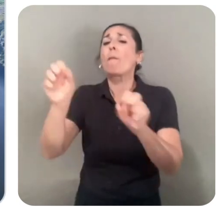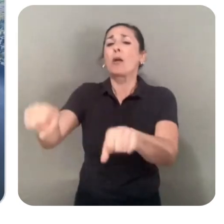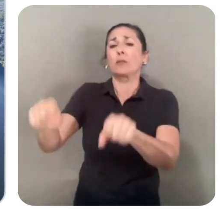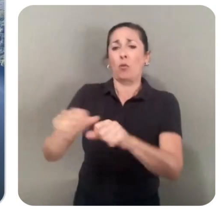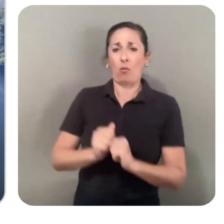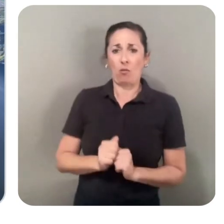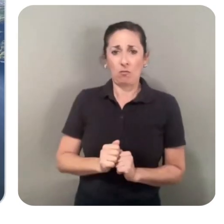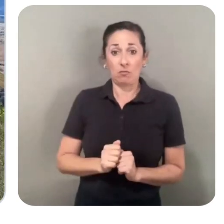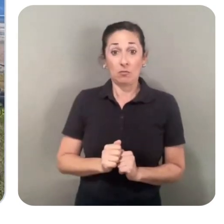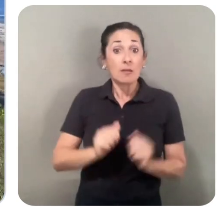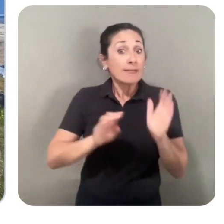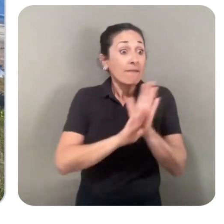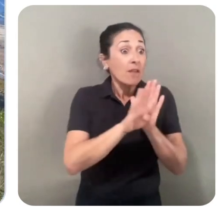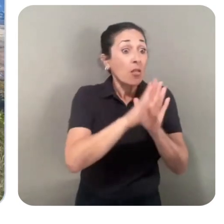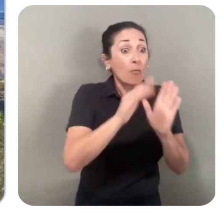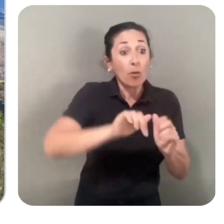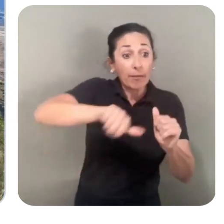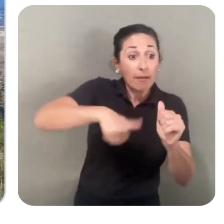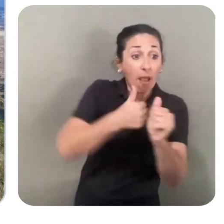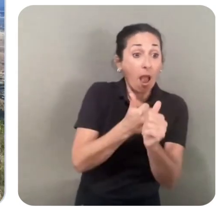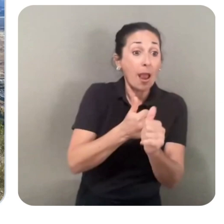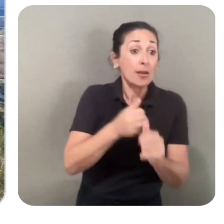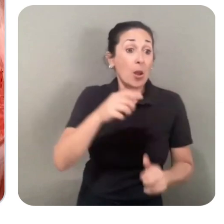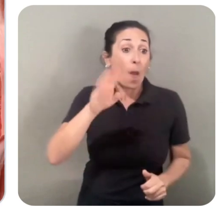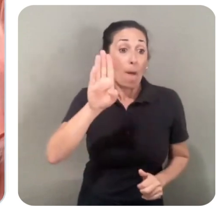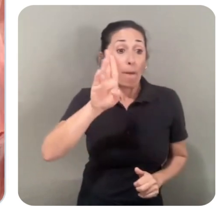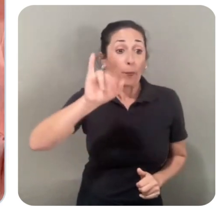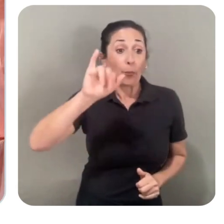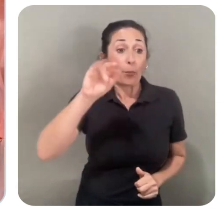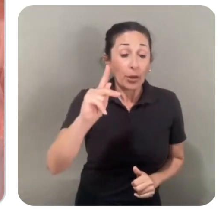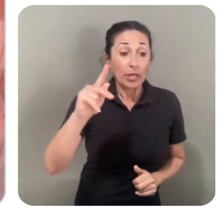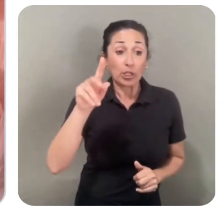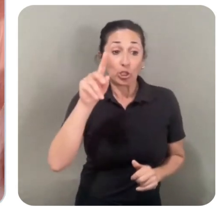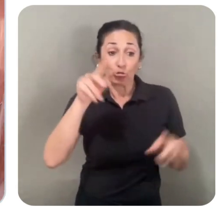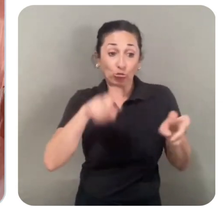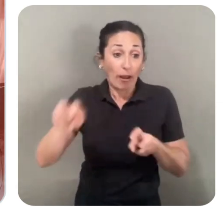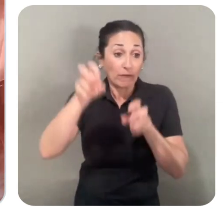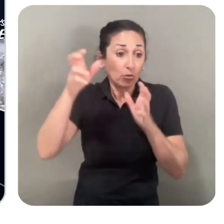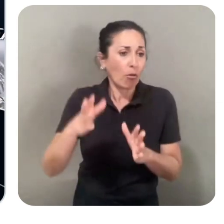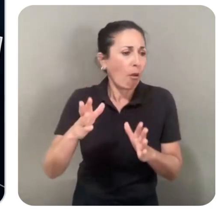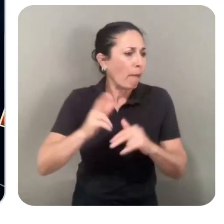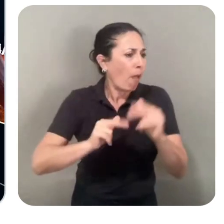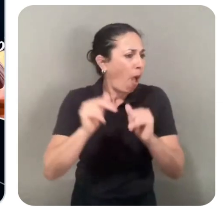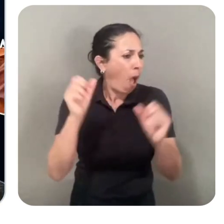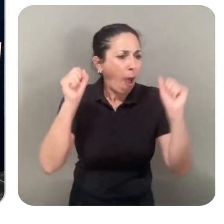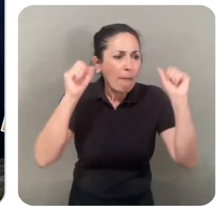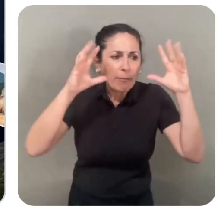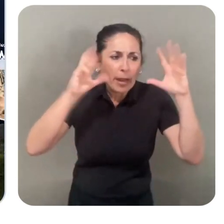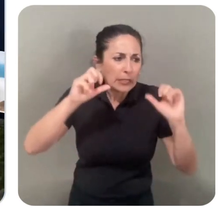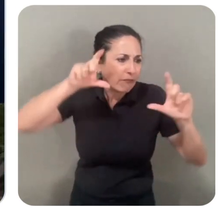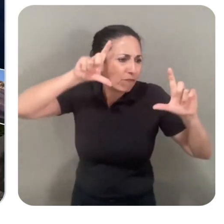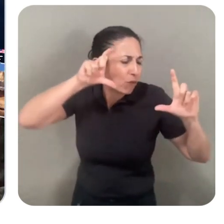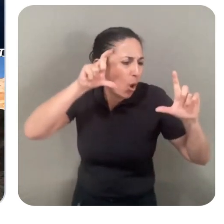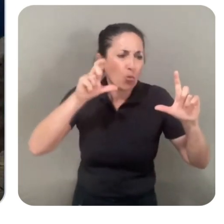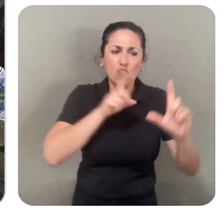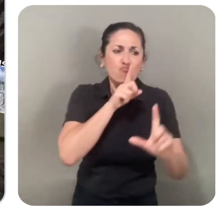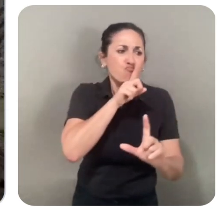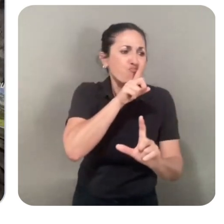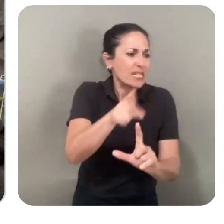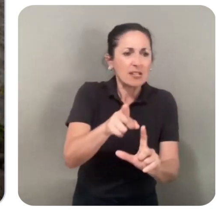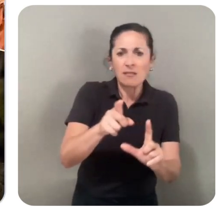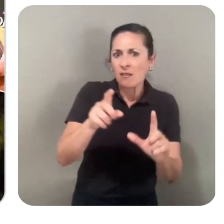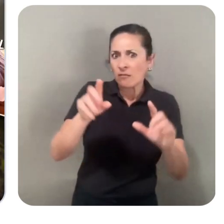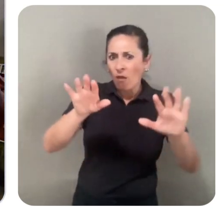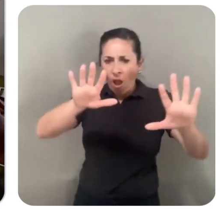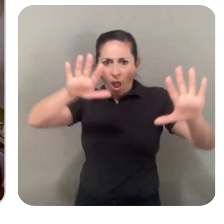developers behind Brink Traveler built amazing photorealistic volumetric scenes of some of the most gorgeous